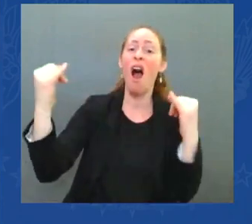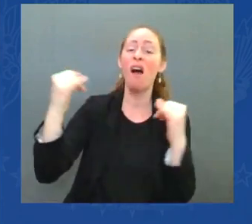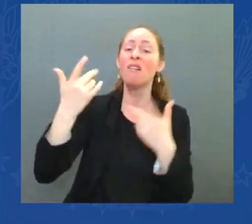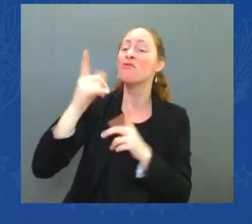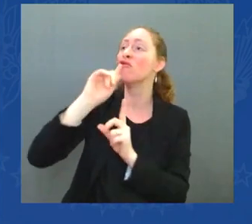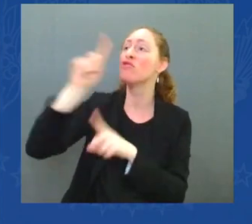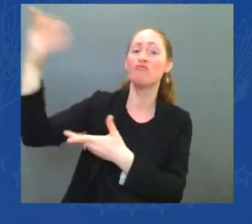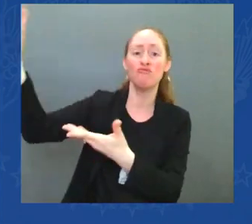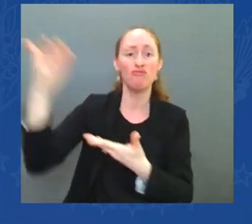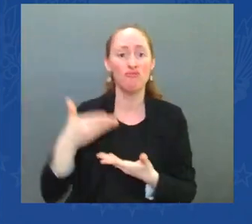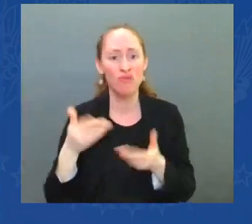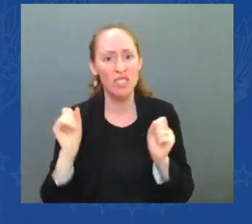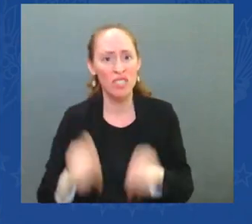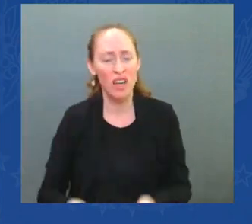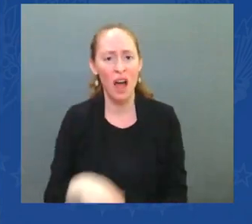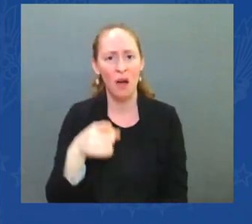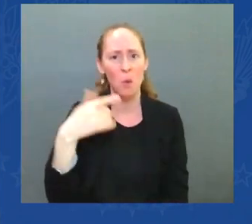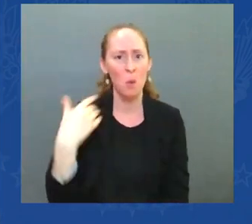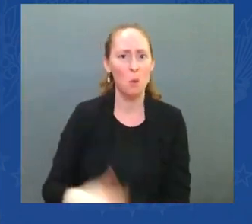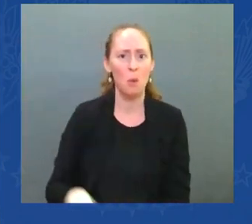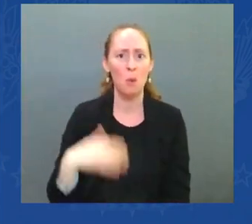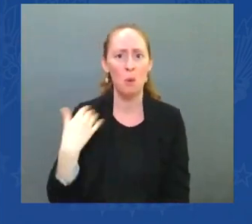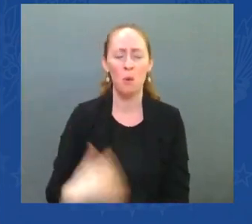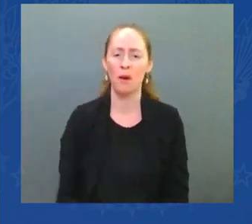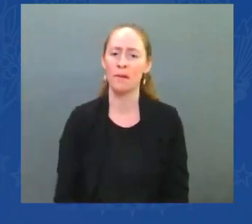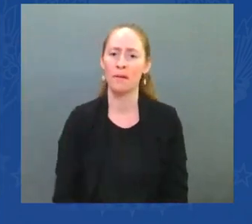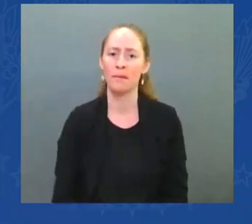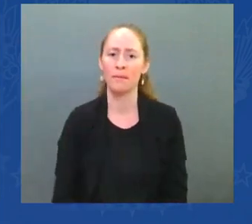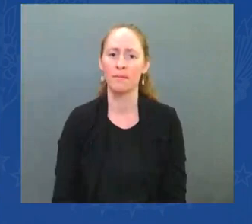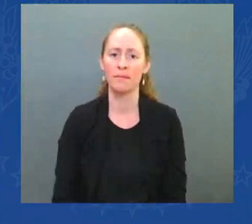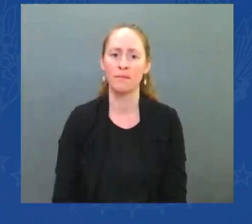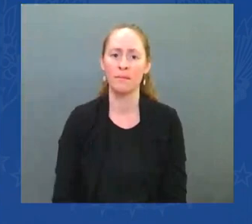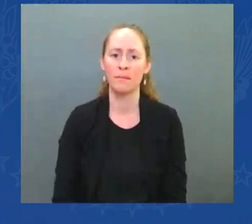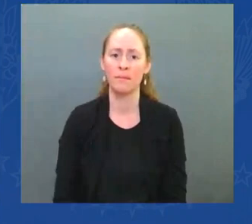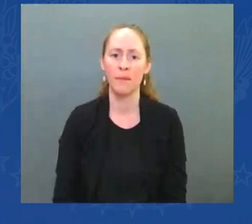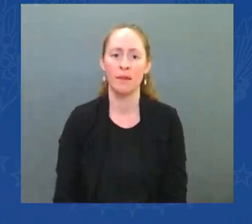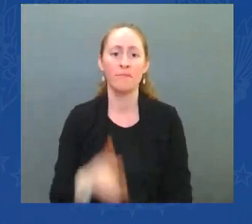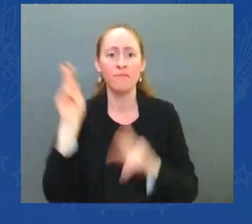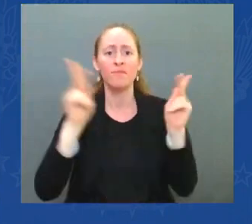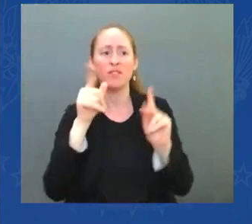felon, a terrorist, a domestic abuser can go from a gun kit